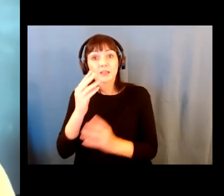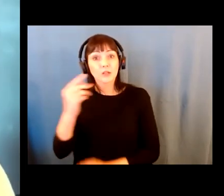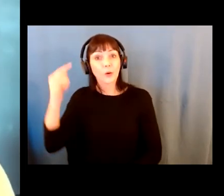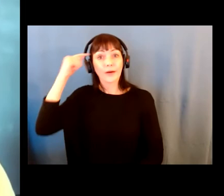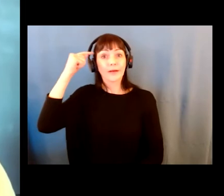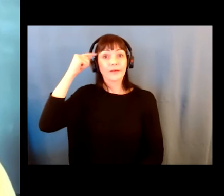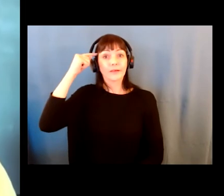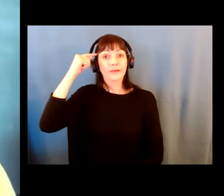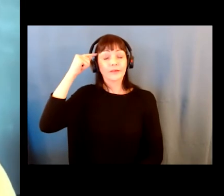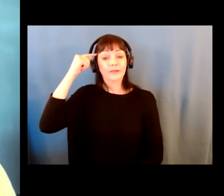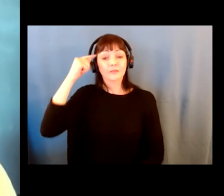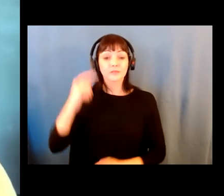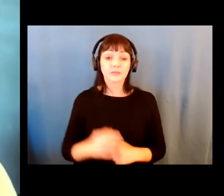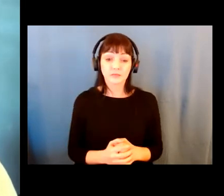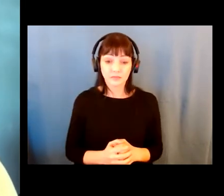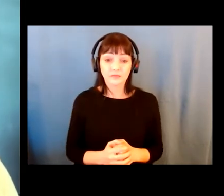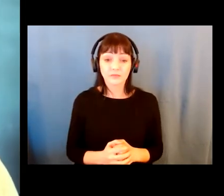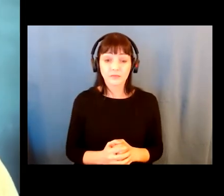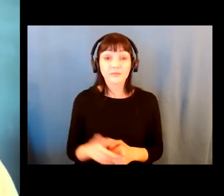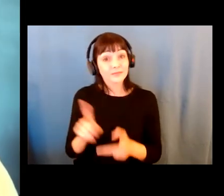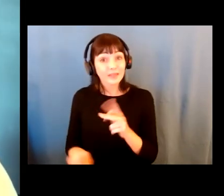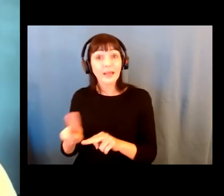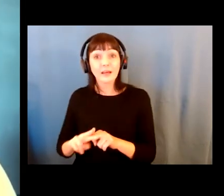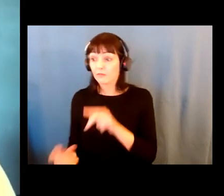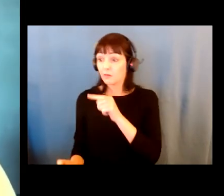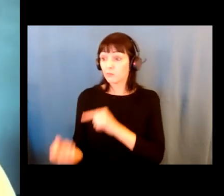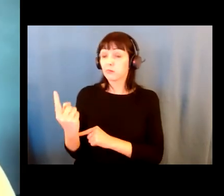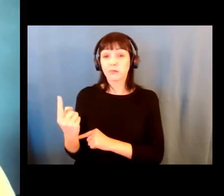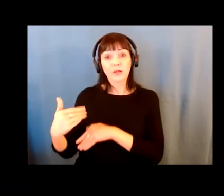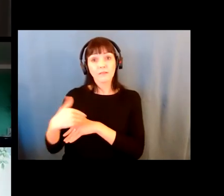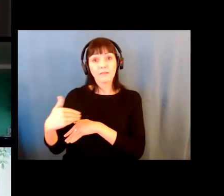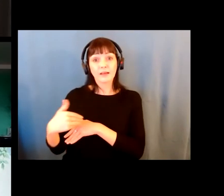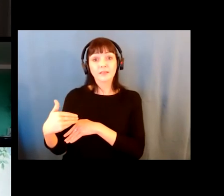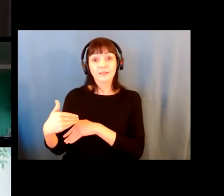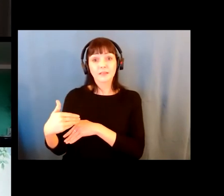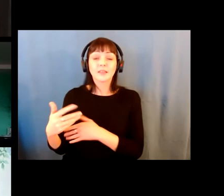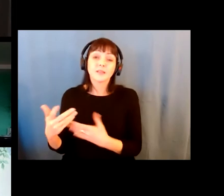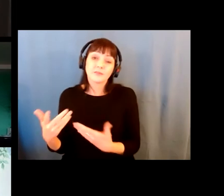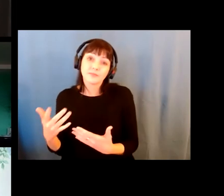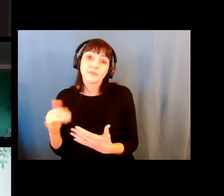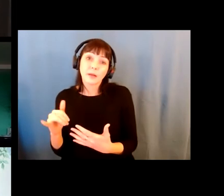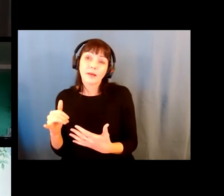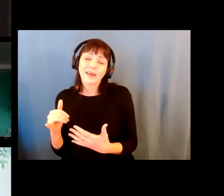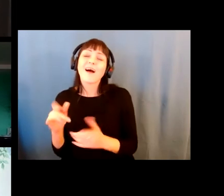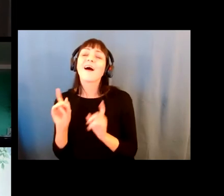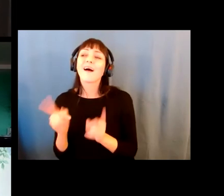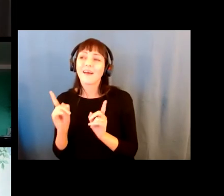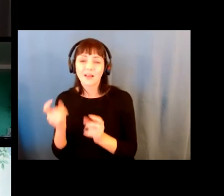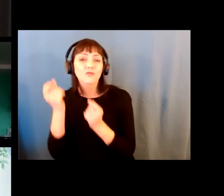someone, then people pay attention. Yeah. I think there are a lot of people with